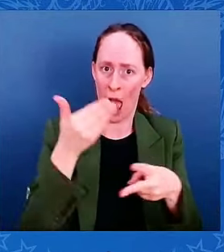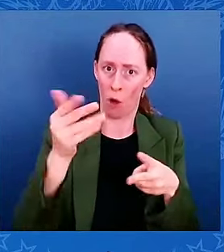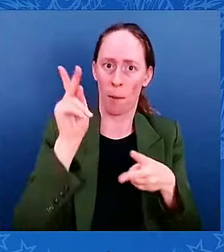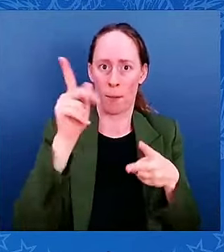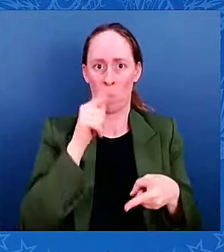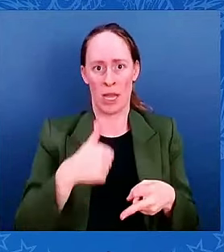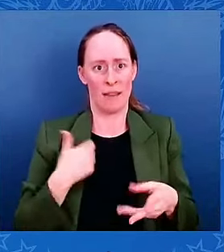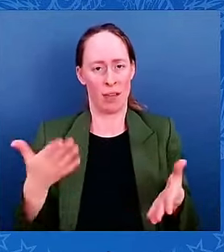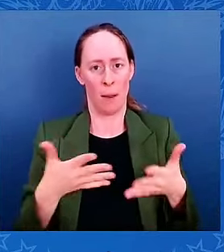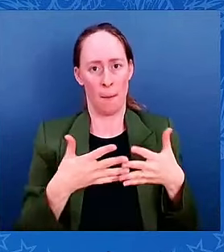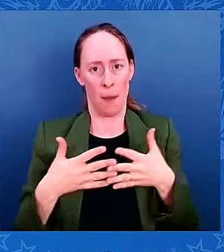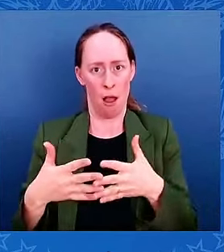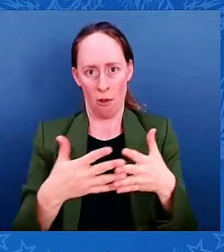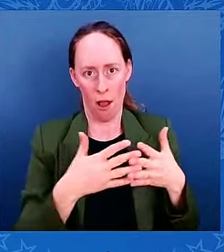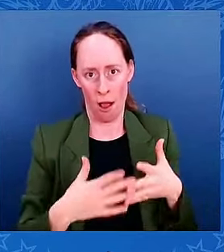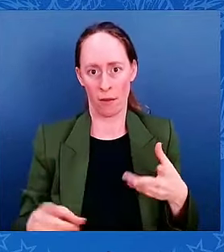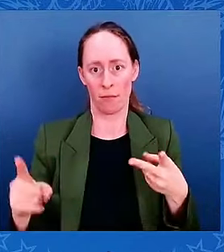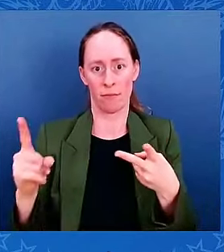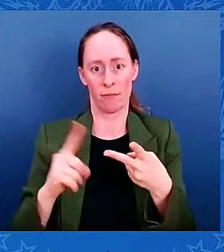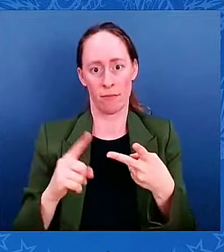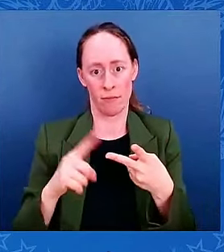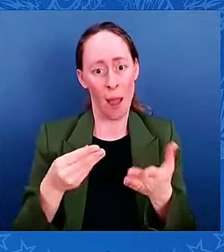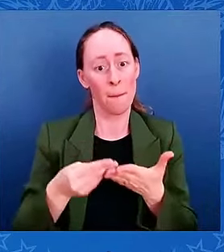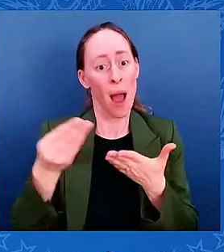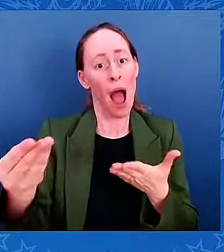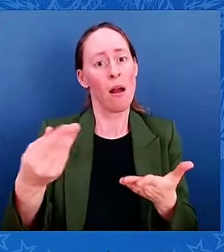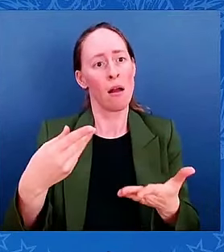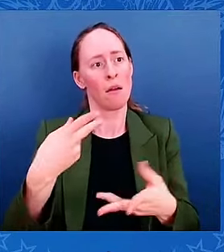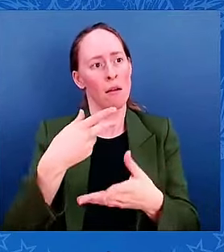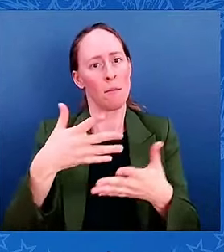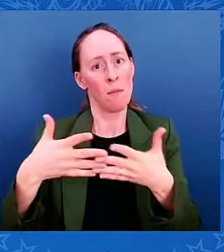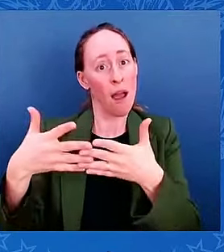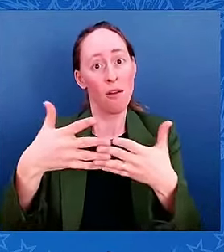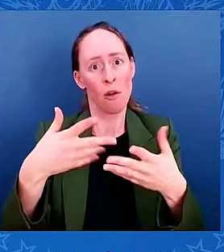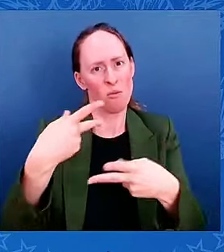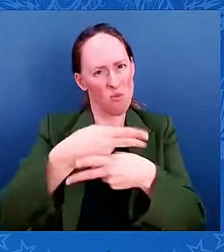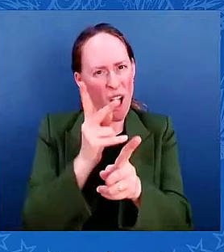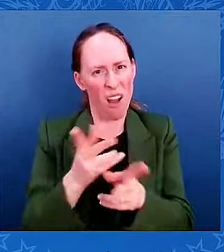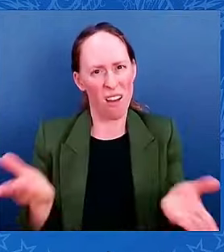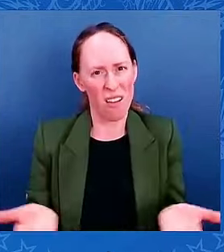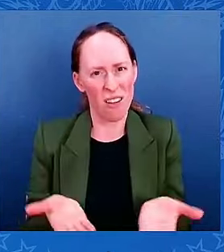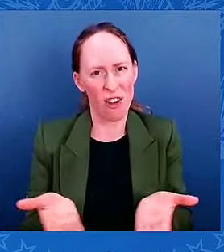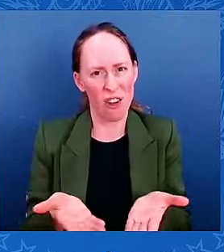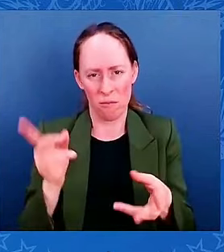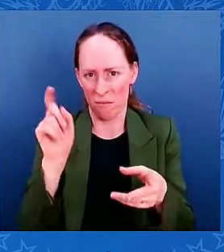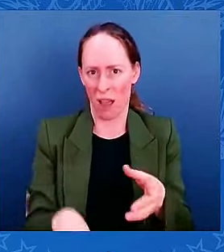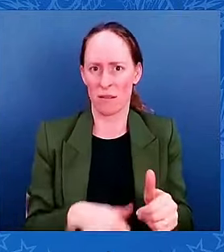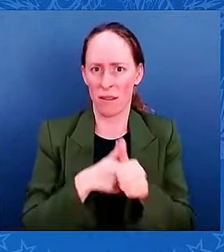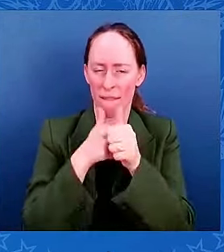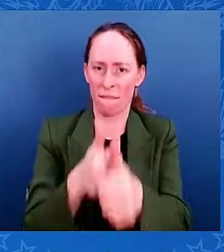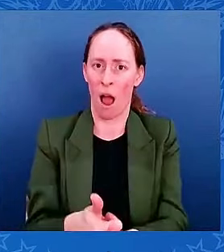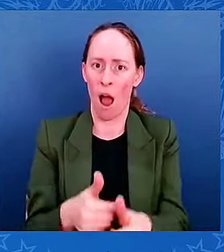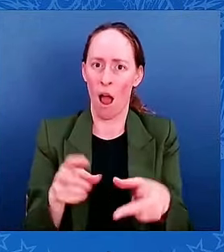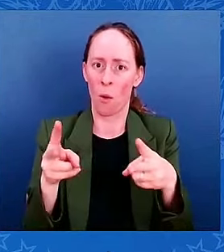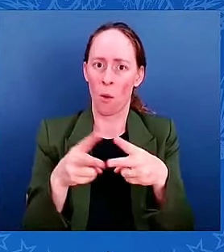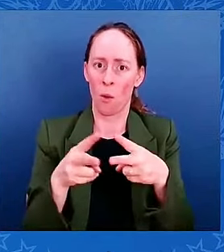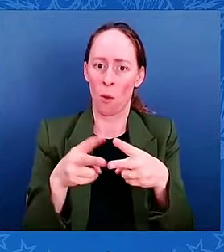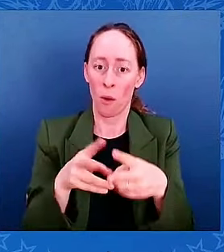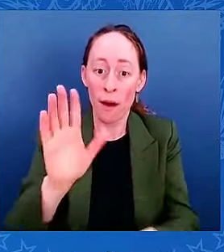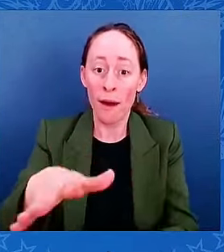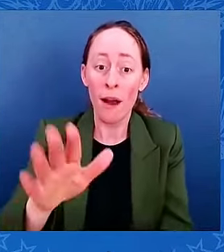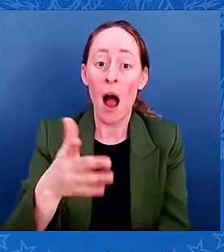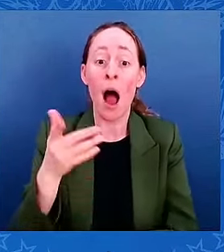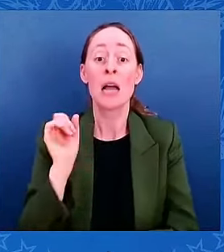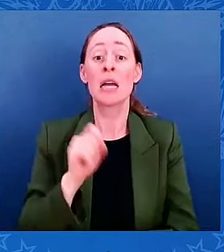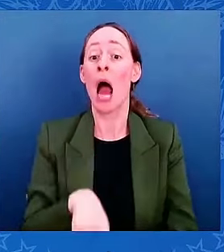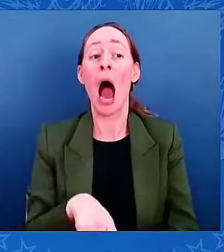an American product. Only time you could do not use an American product or an American worker is when there was not one available,